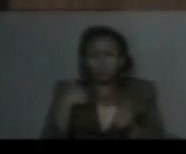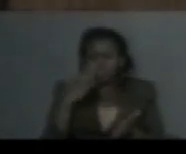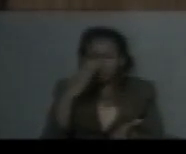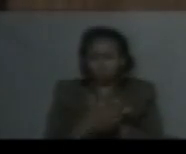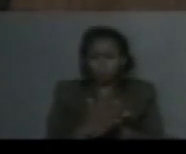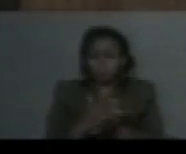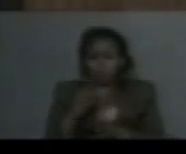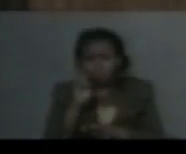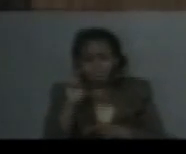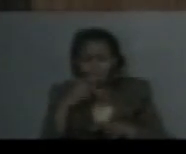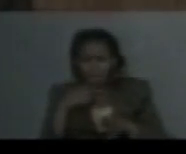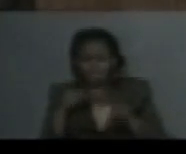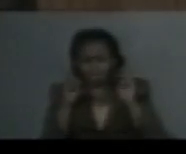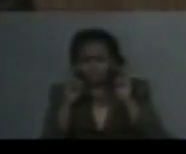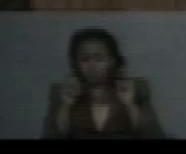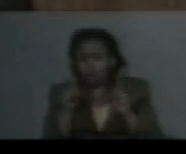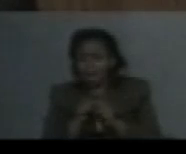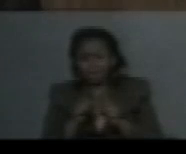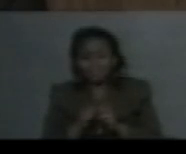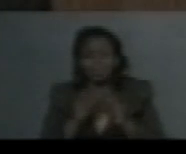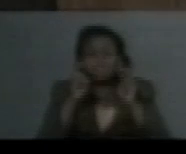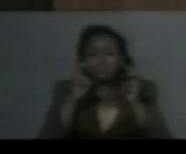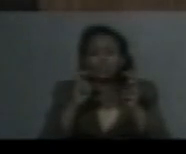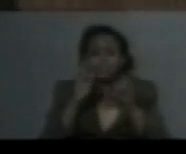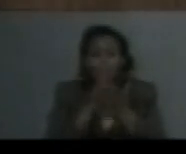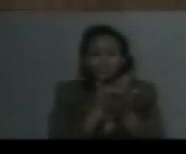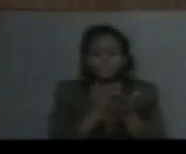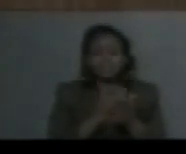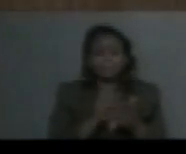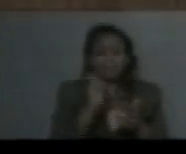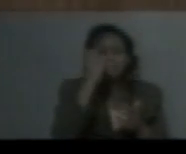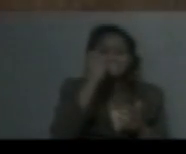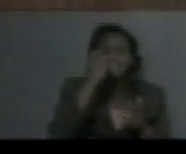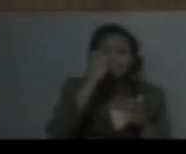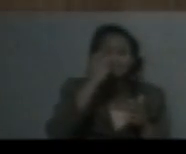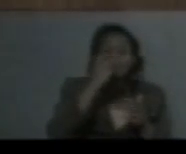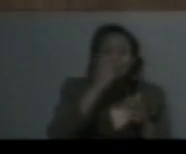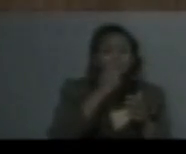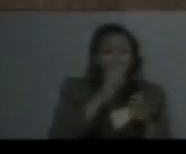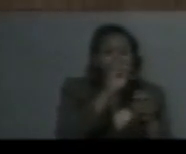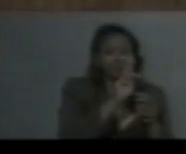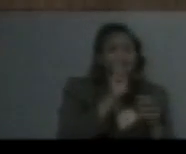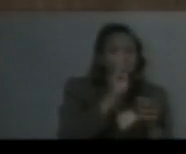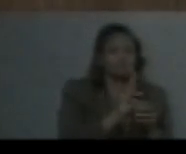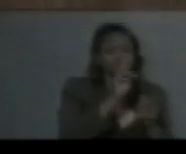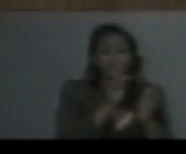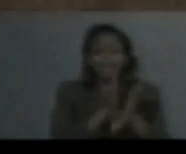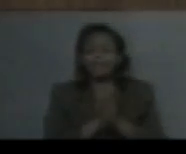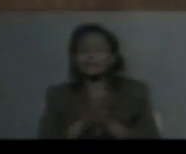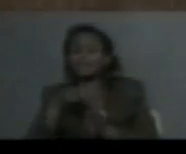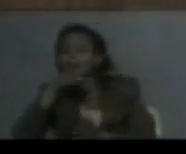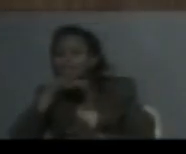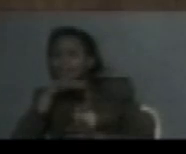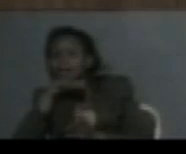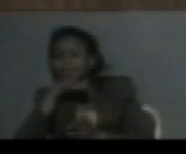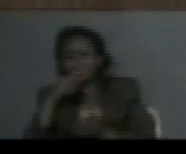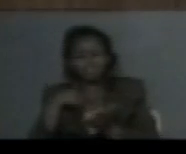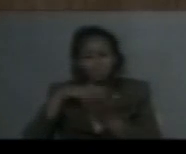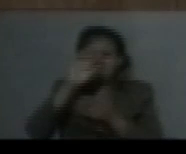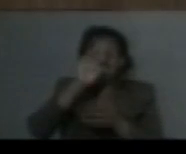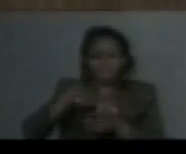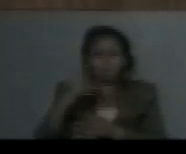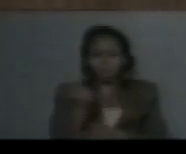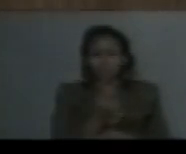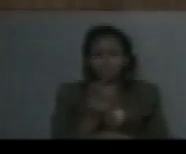issue as a matter between President-elect and my client, Raila-Uhuru. It is more than that. It is the future